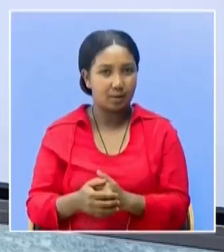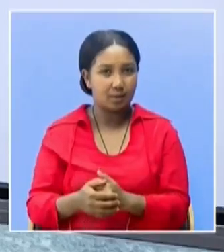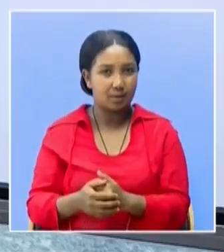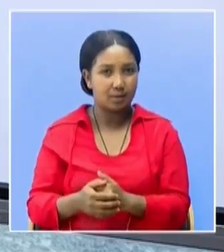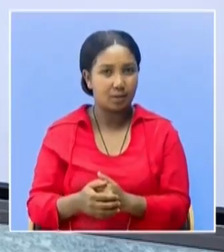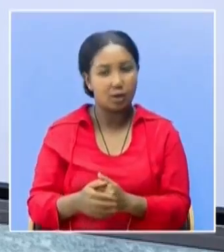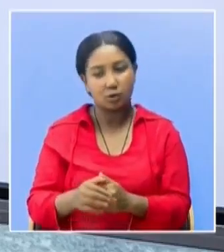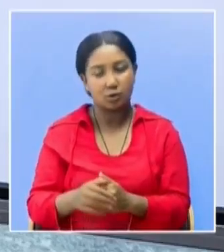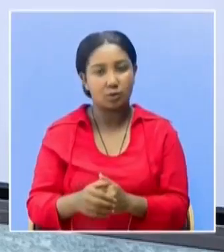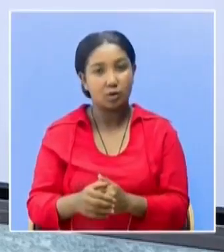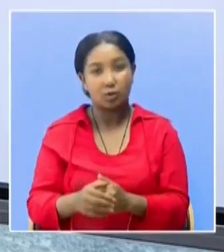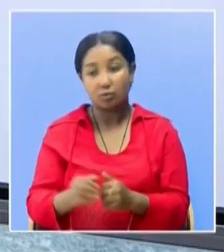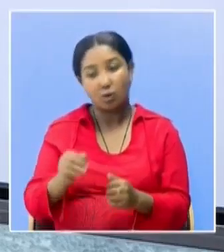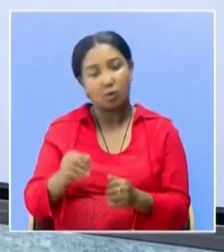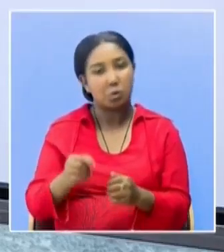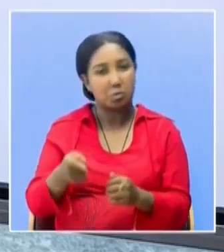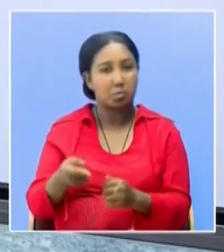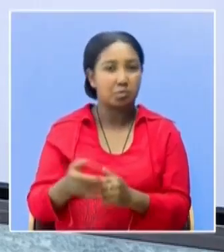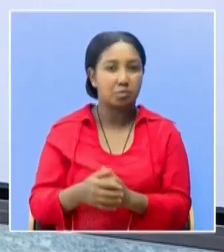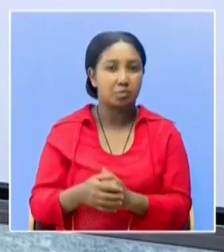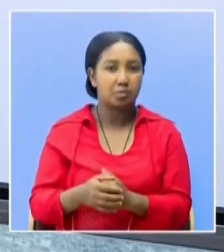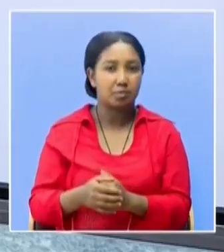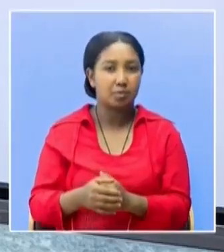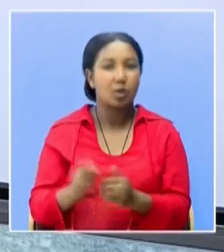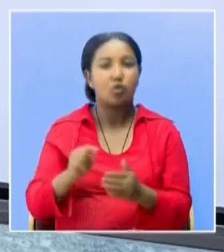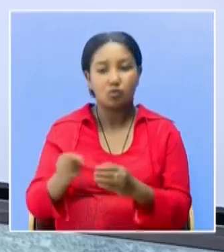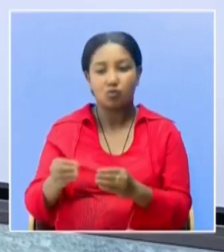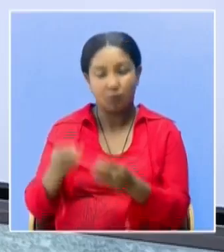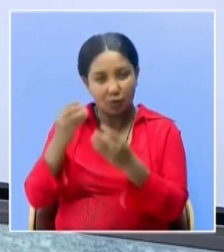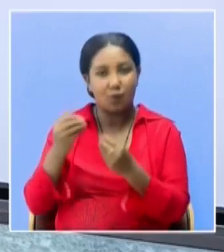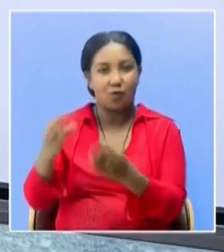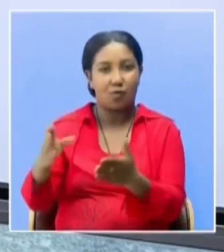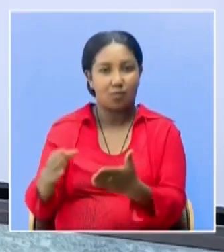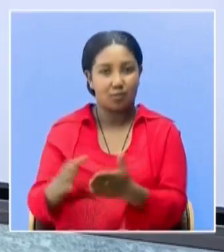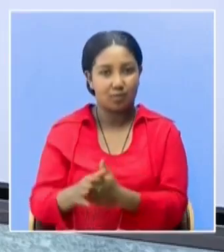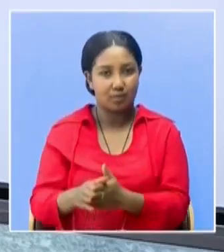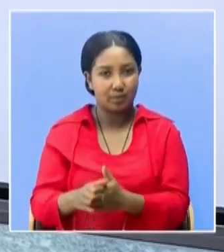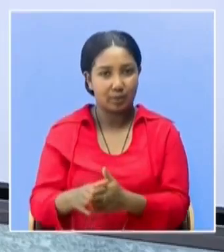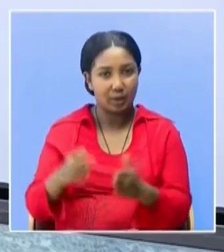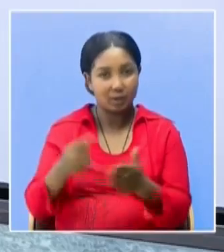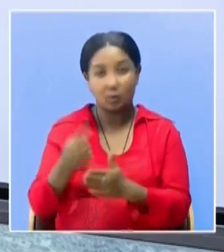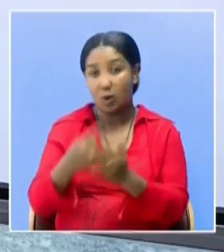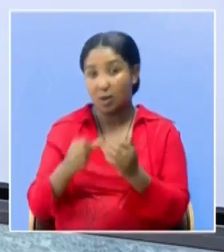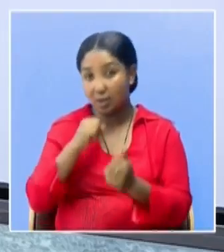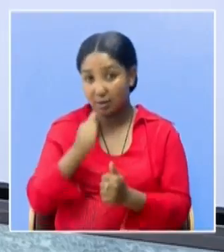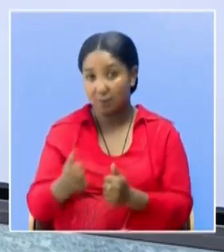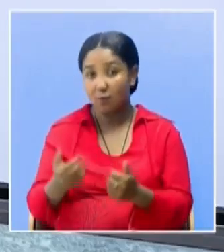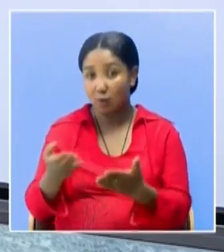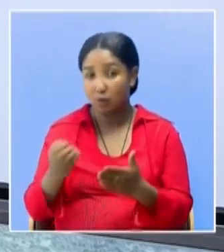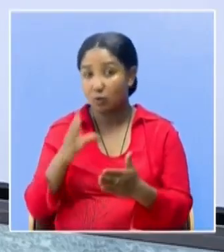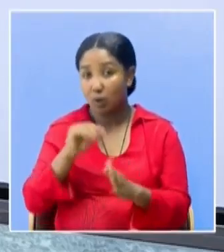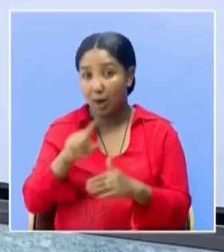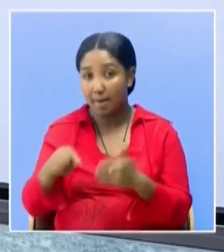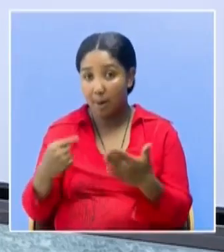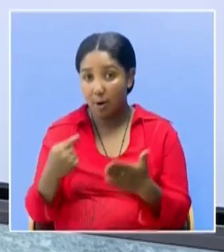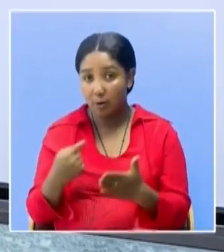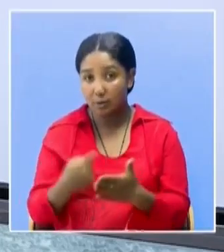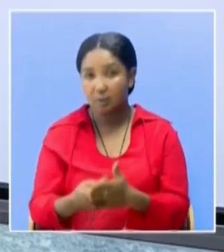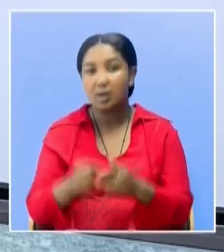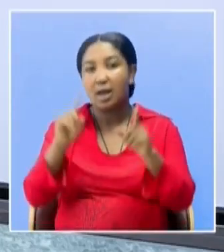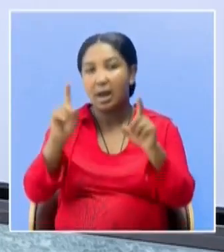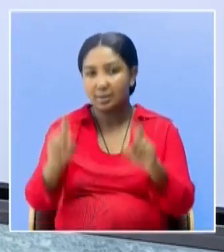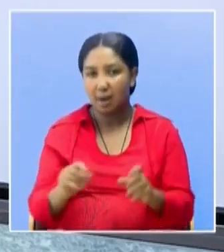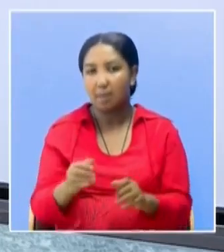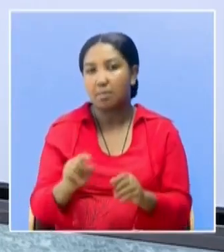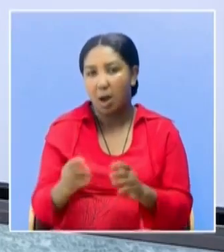busy streets, you should take care of yourself to inform on the body. It's not only that, if you want to talk about the exams, how